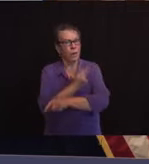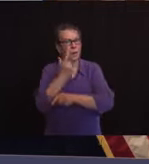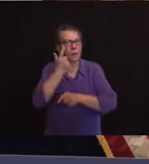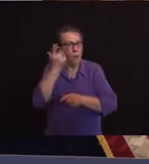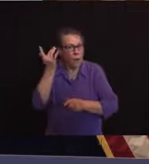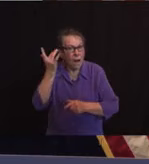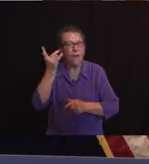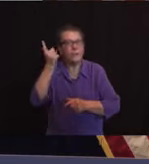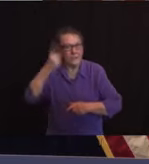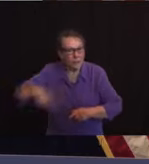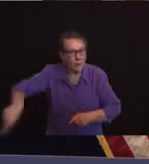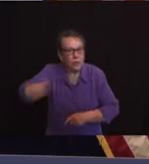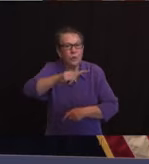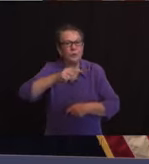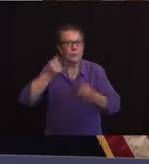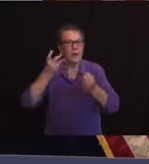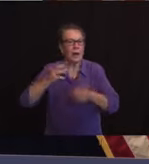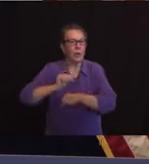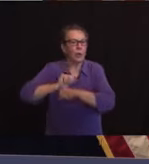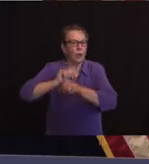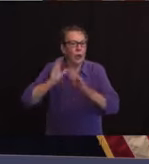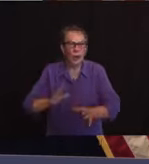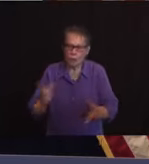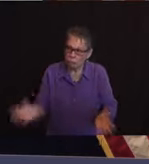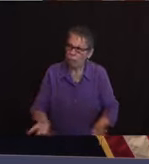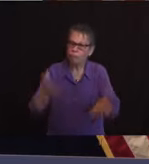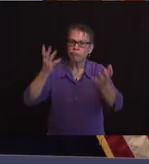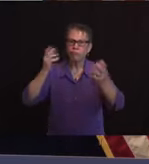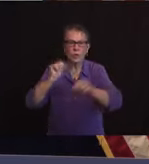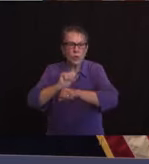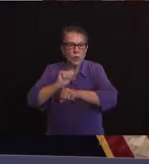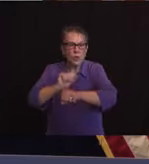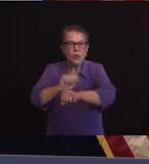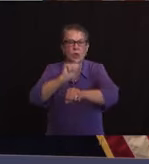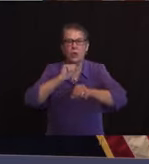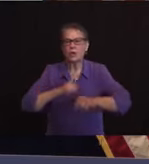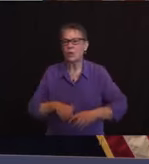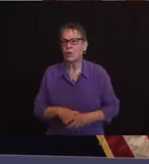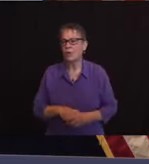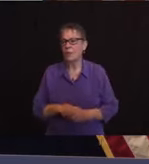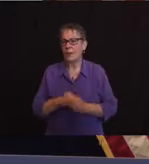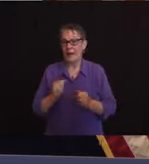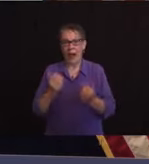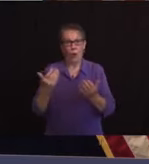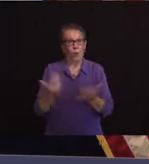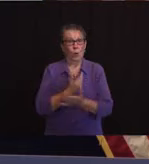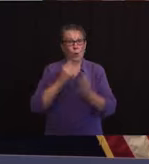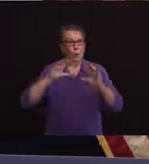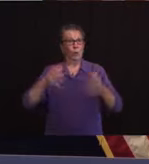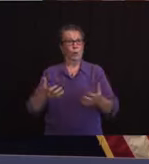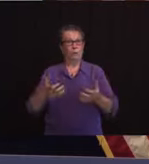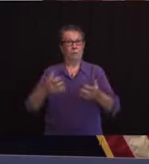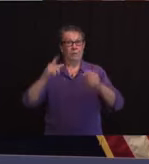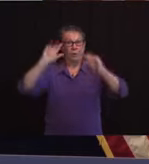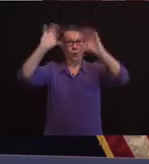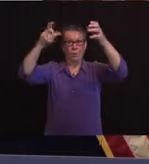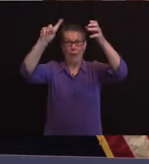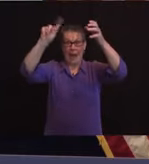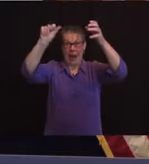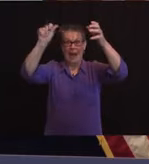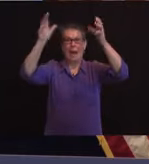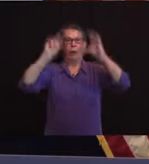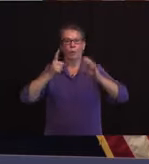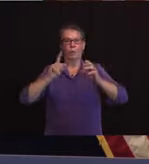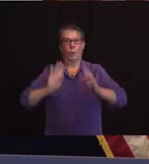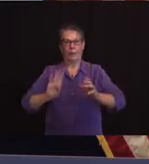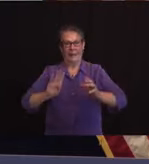eligibility categories, and we encourage frontline essential workers in several of these categories to get vaccinated.